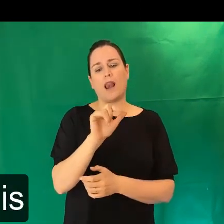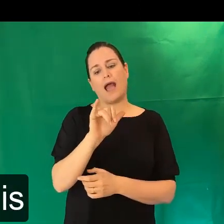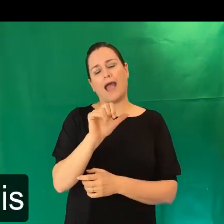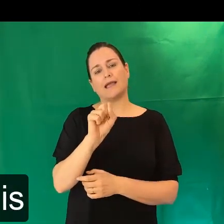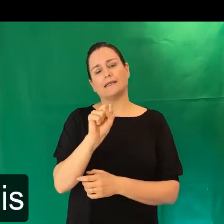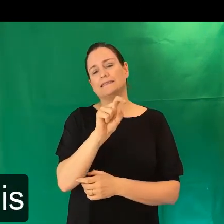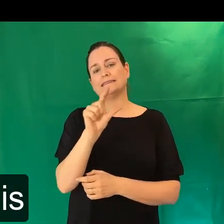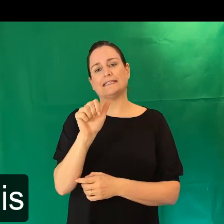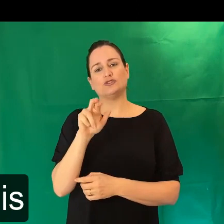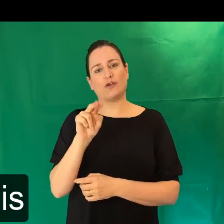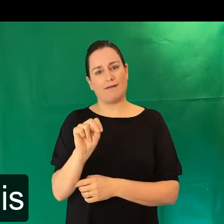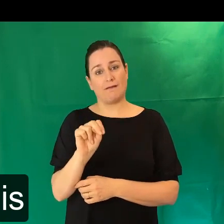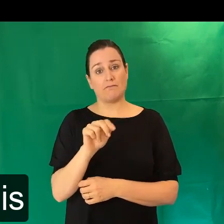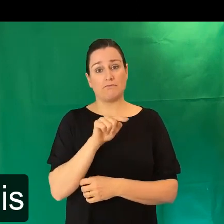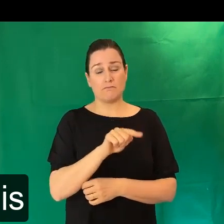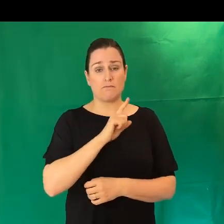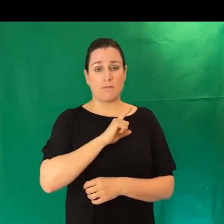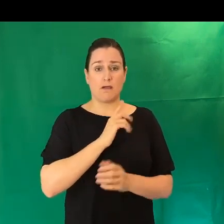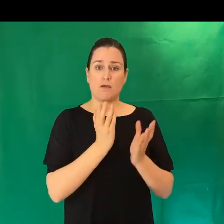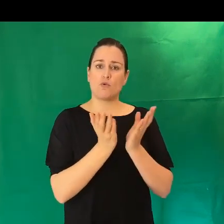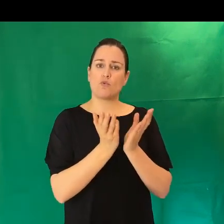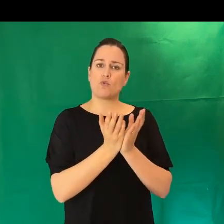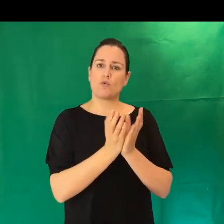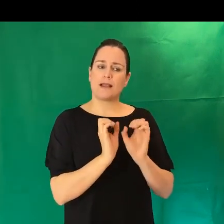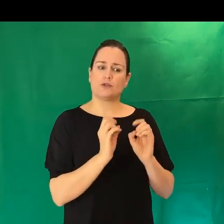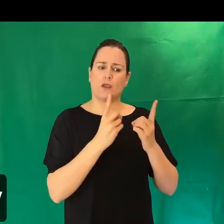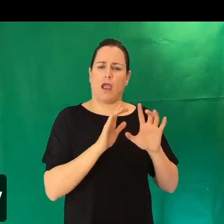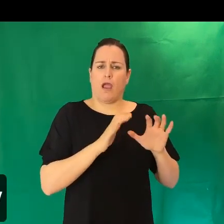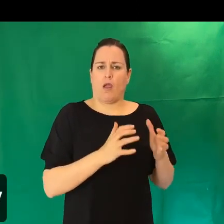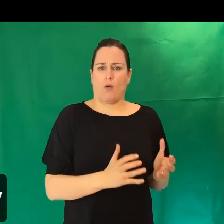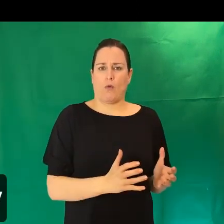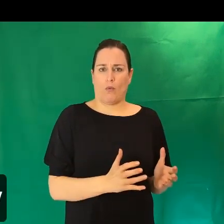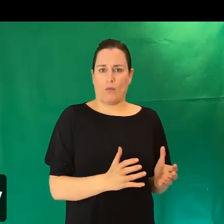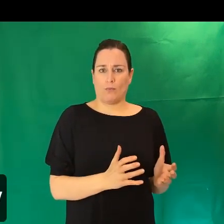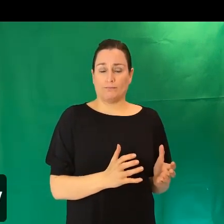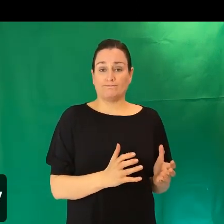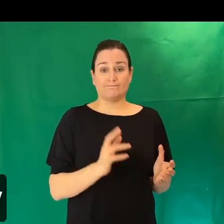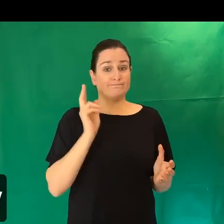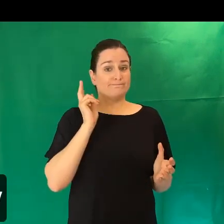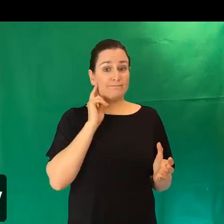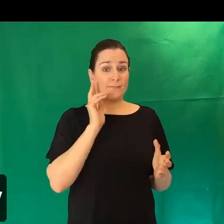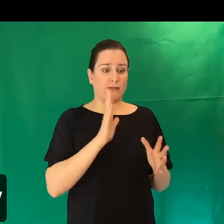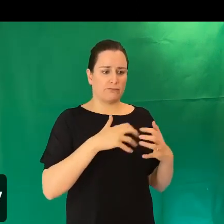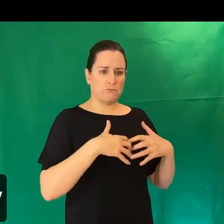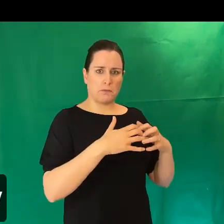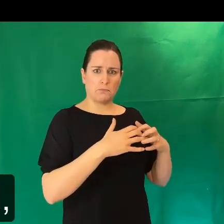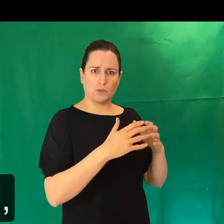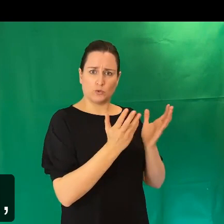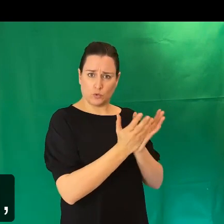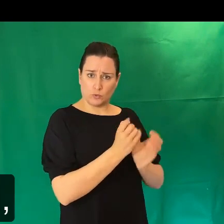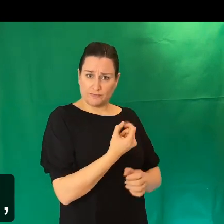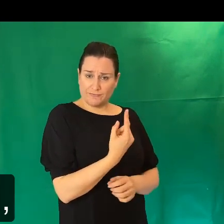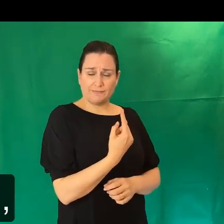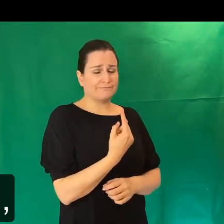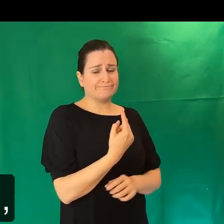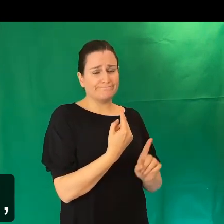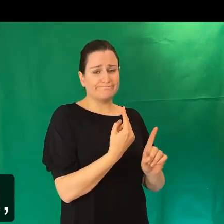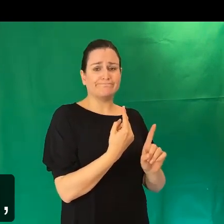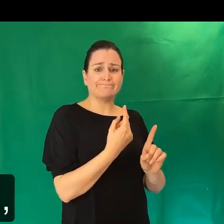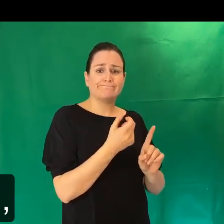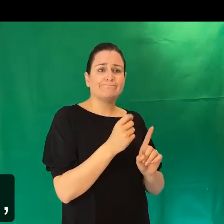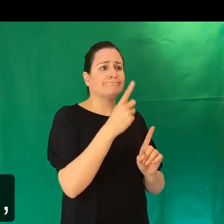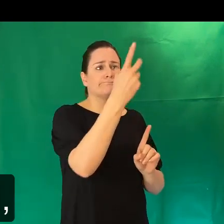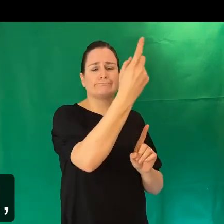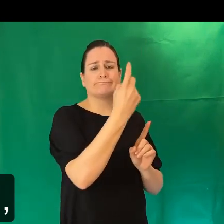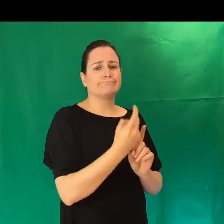has to do with the way deaf education is organized. So deaf schools have been set up by different